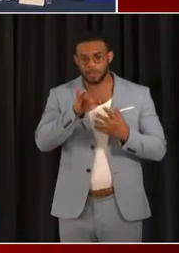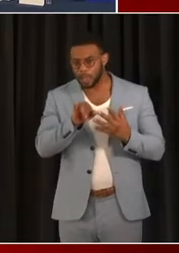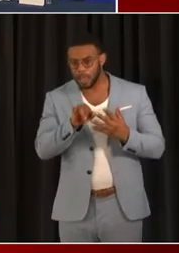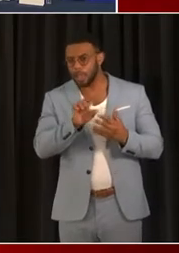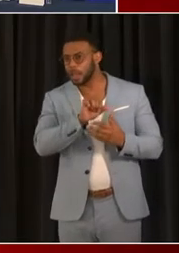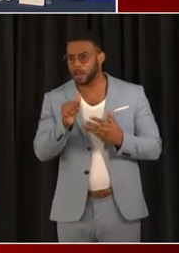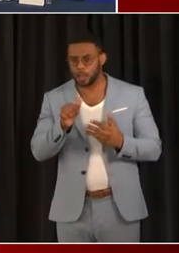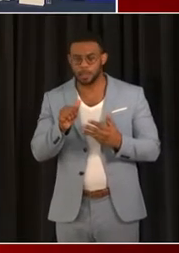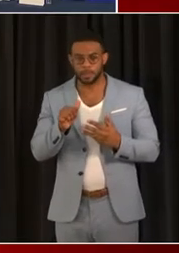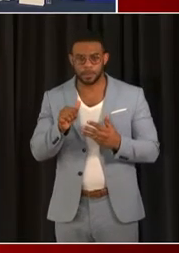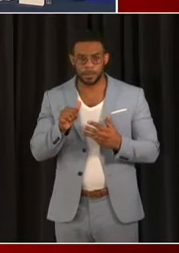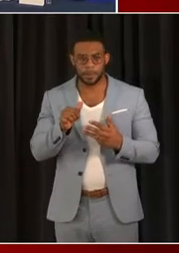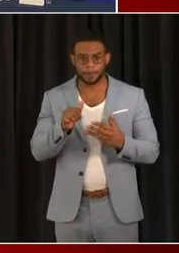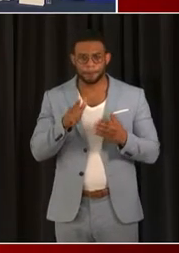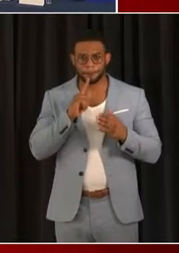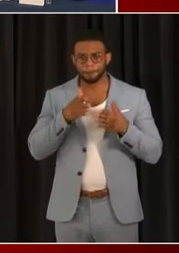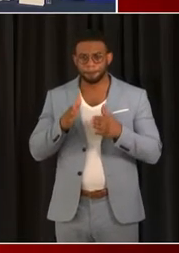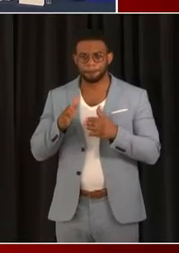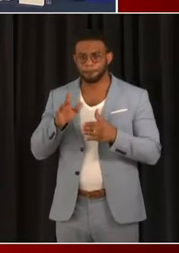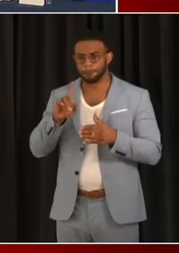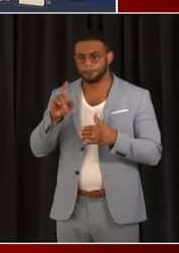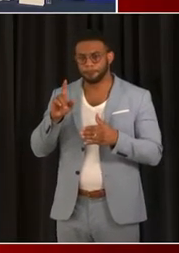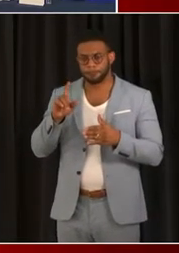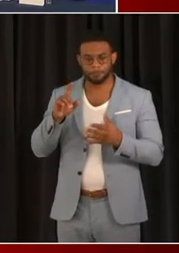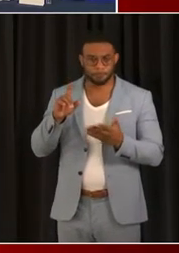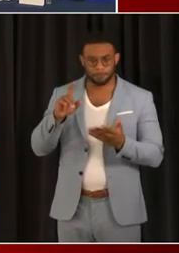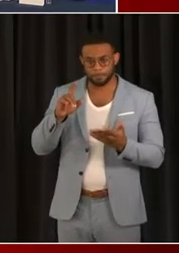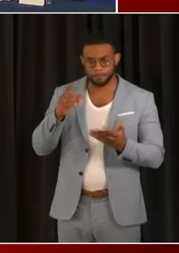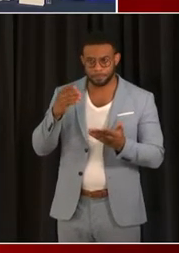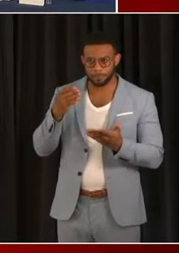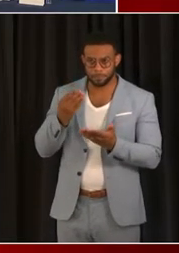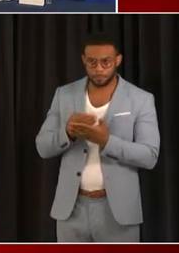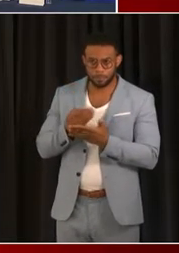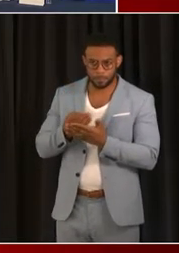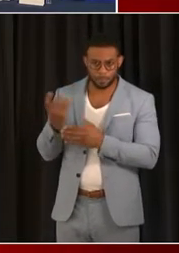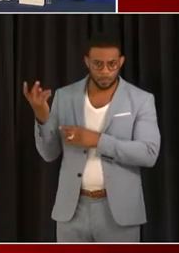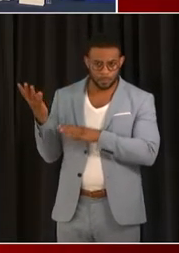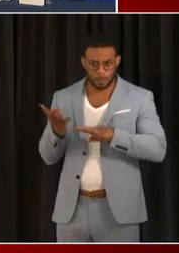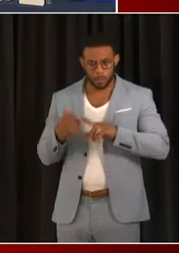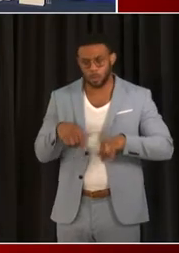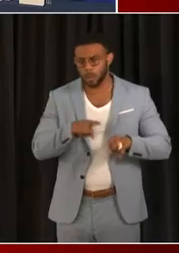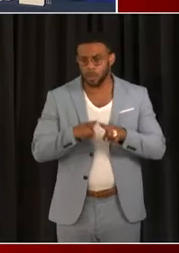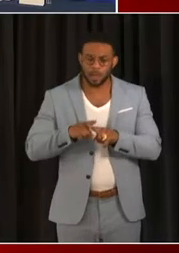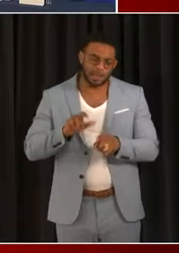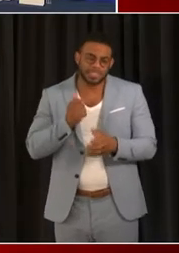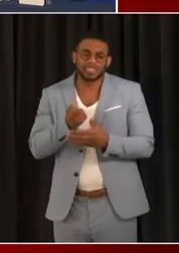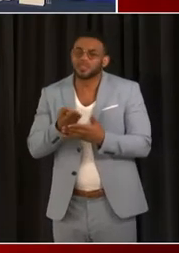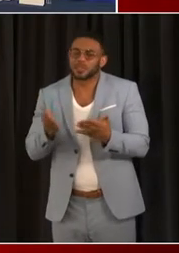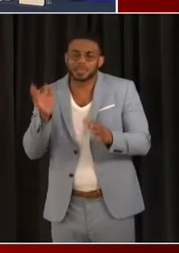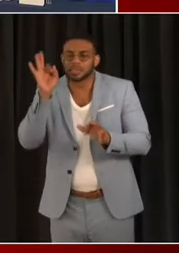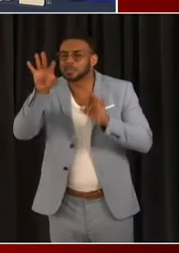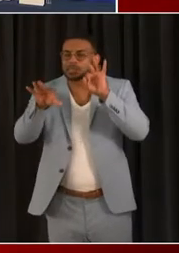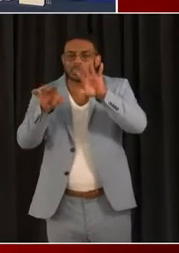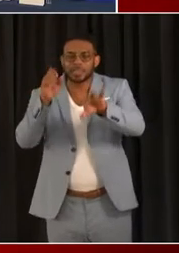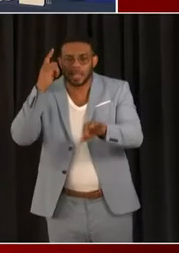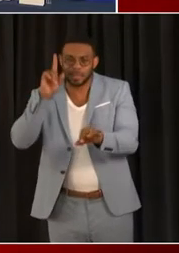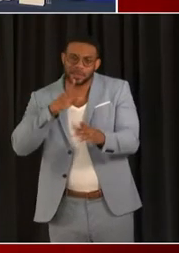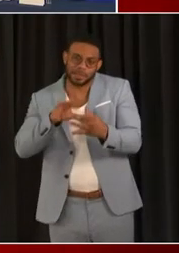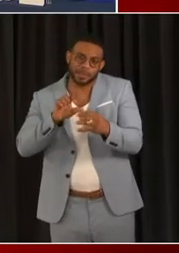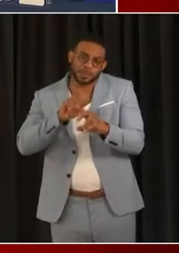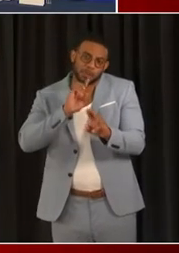and others that are allowing capital to flow from these businesses as well. And so those are just a few things that I think